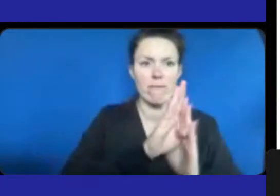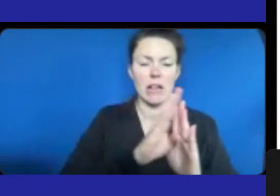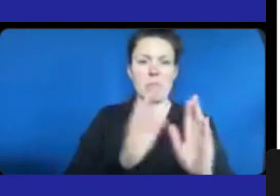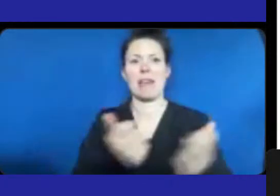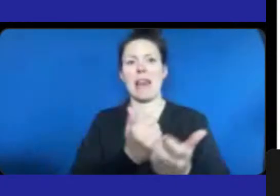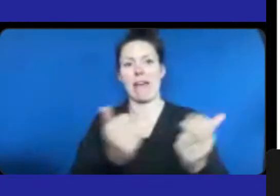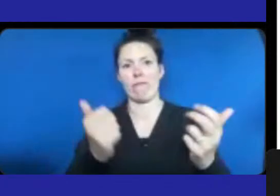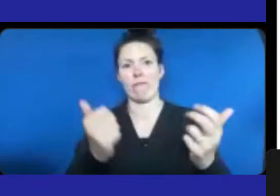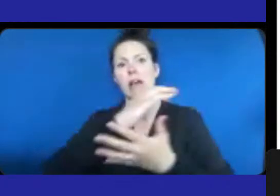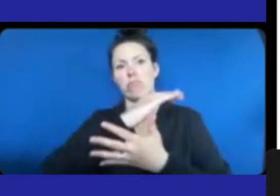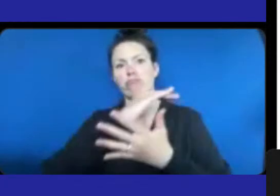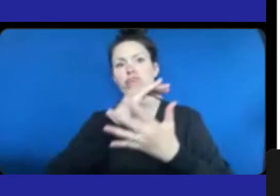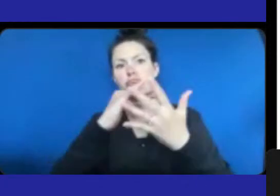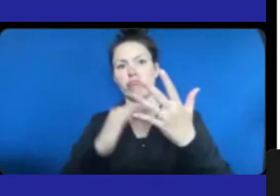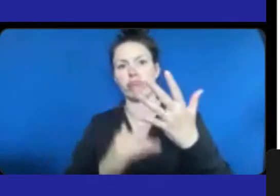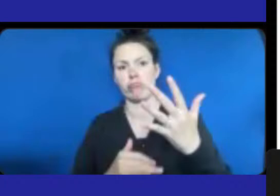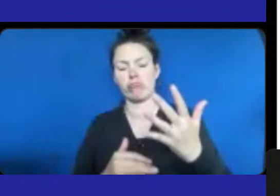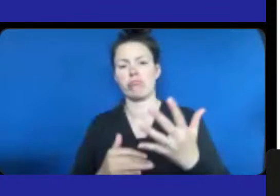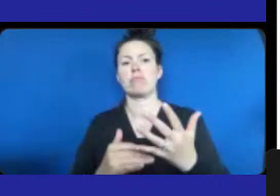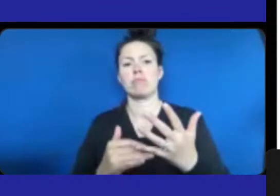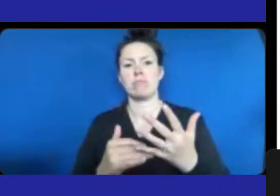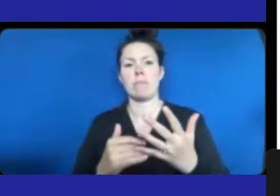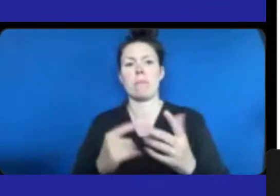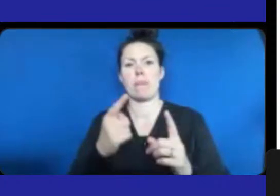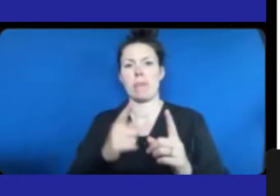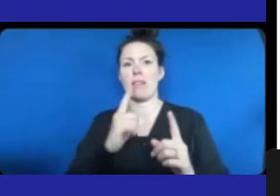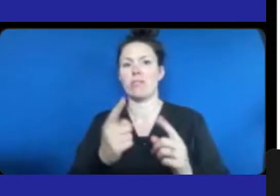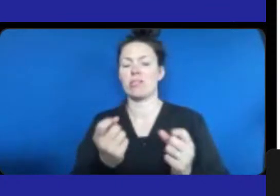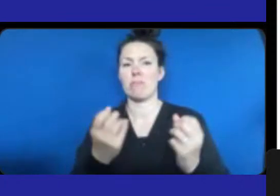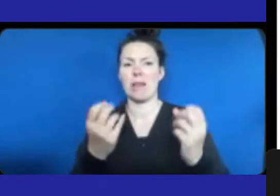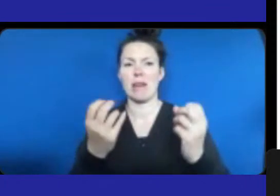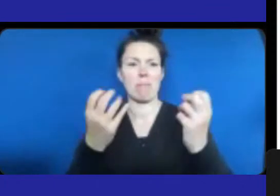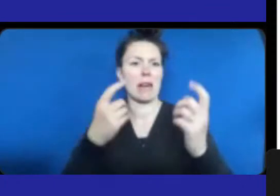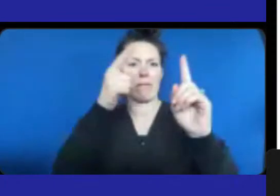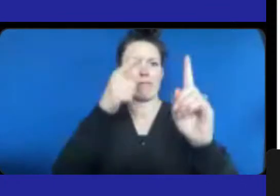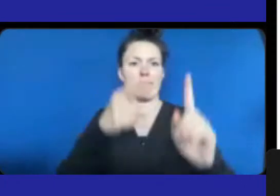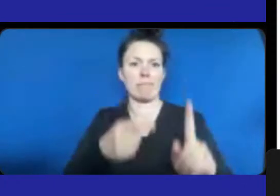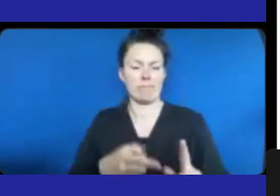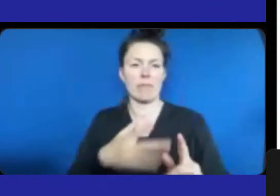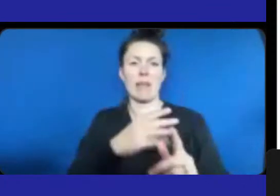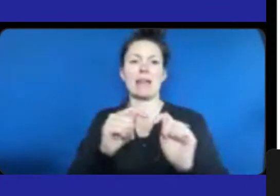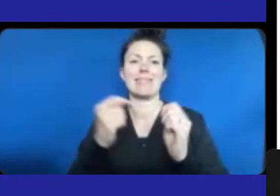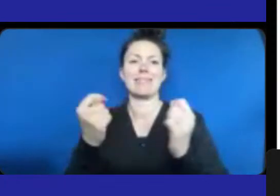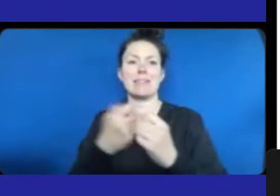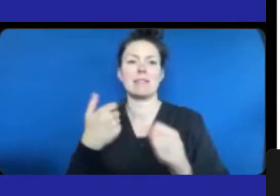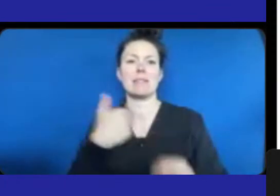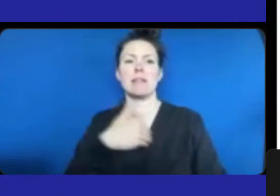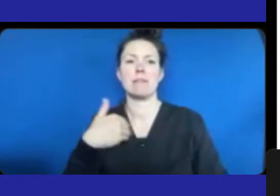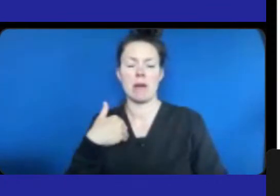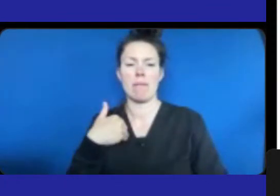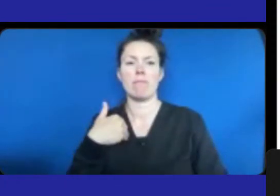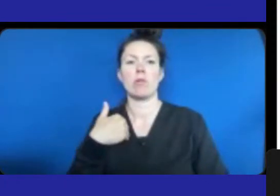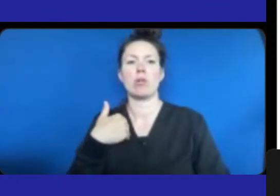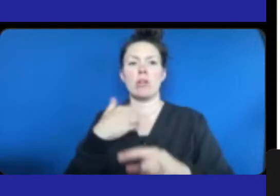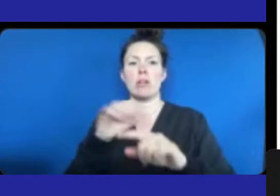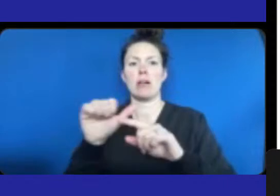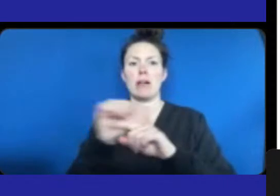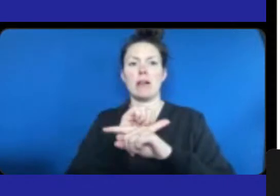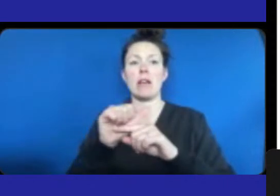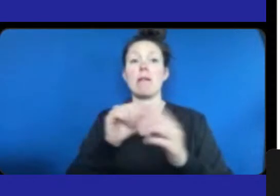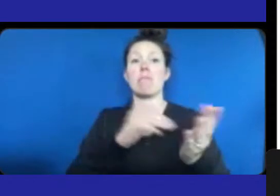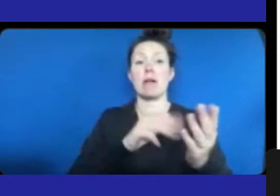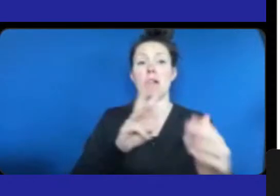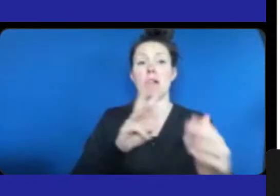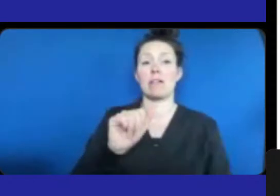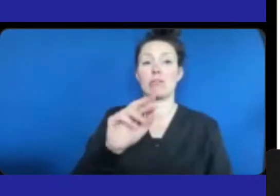it's one of these most multifactorial and team effort exercises, but particularly Dr. Wei and his team focus